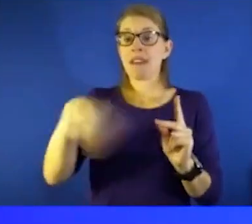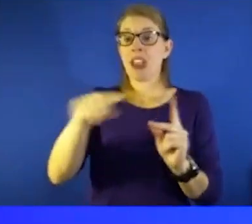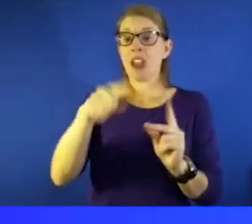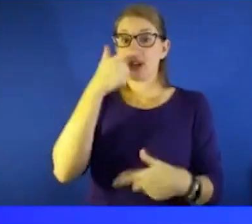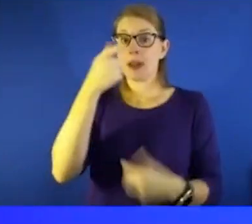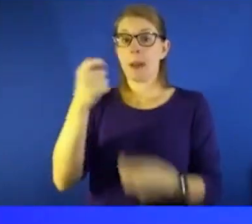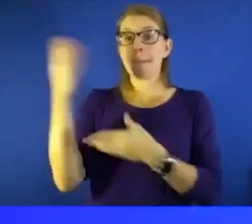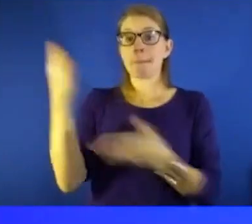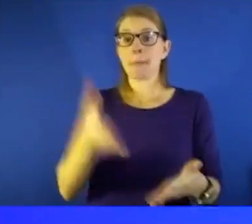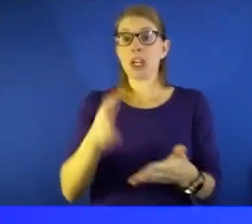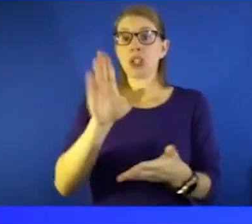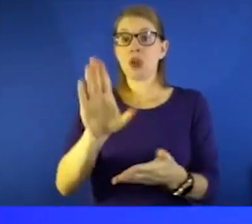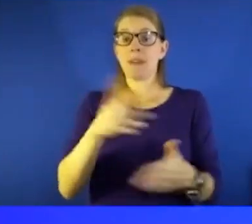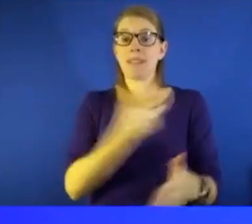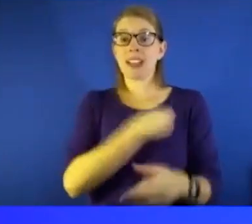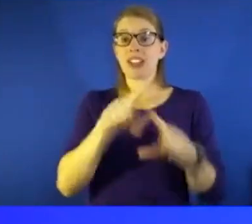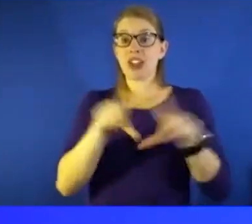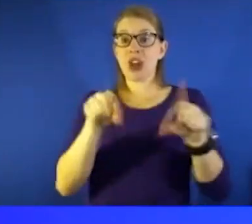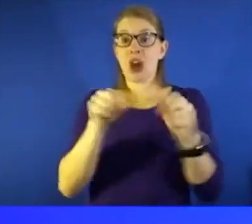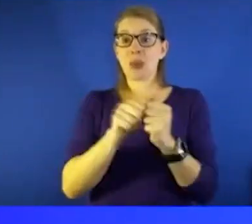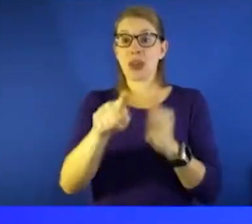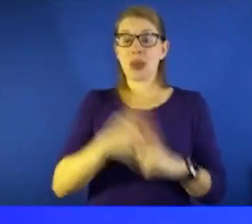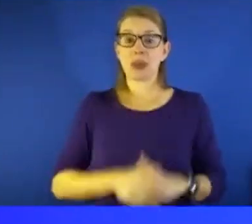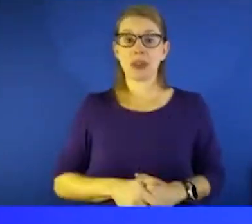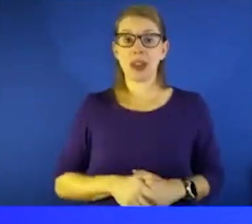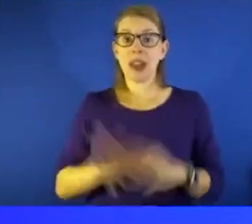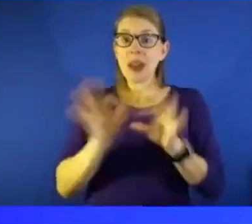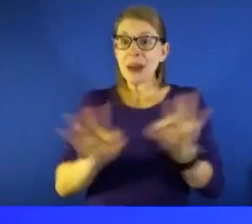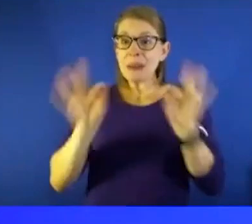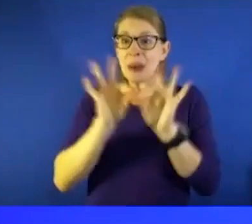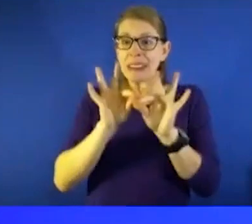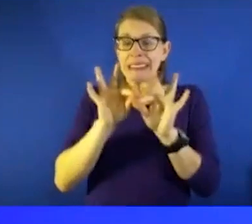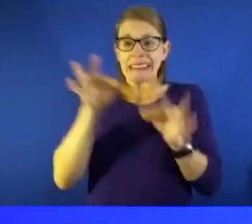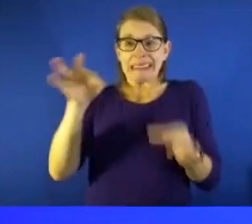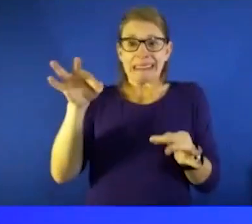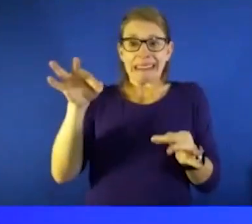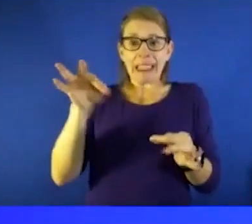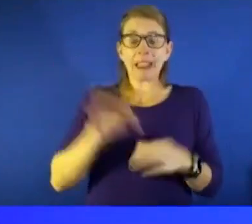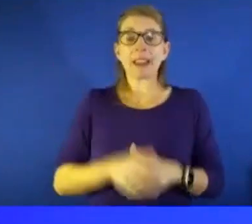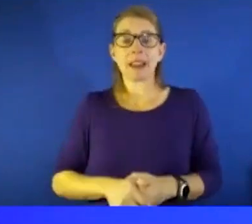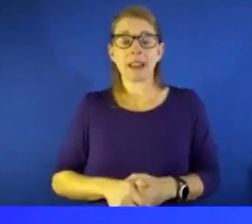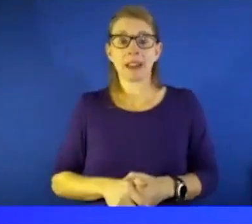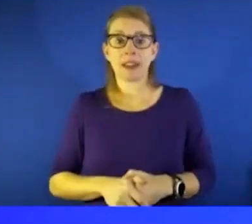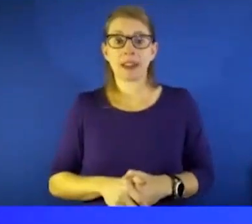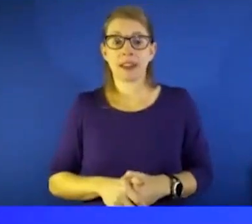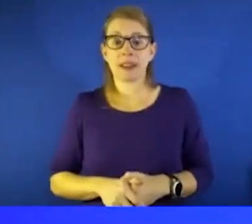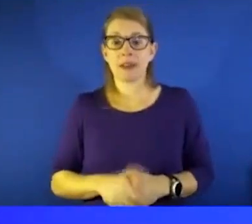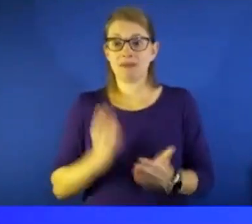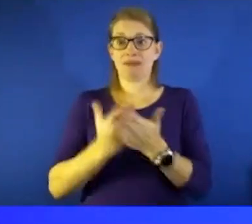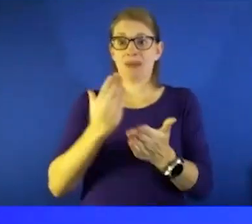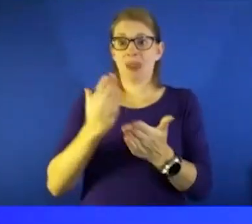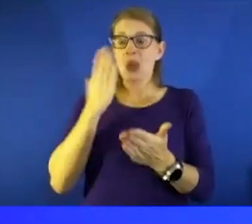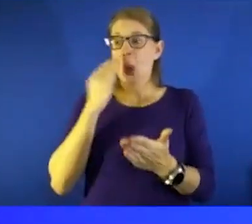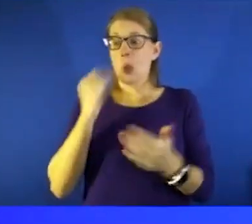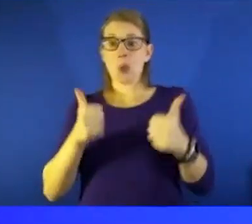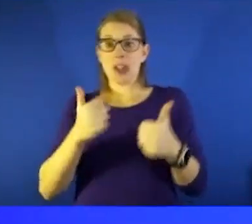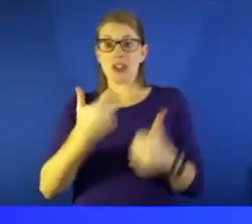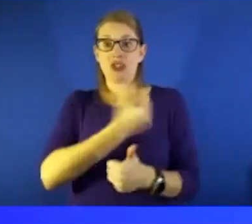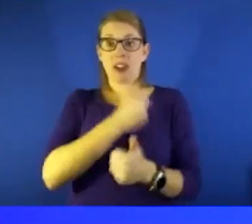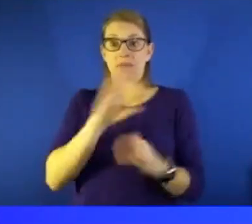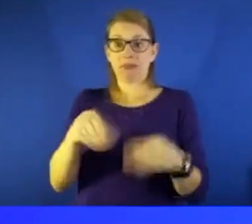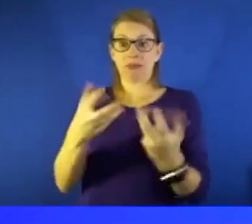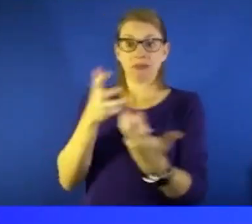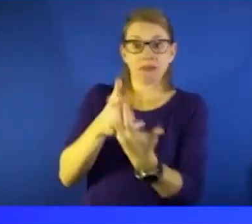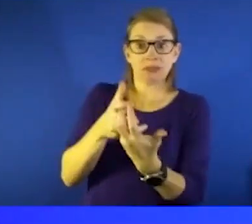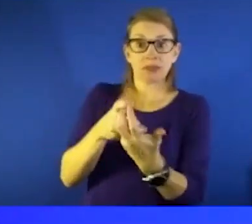with them. That's that important piece of documentation so that we know which shot we're giving you, and we can also document it and